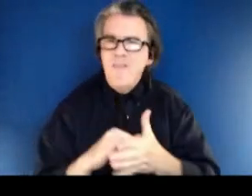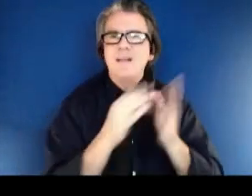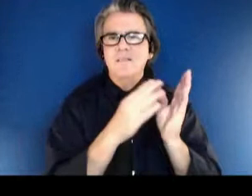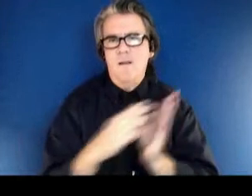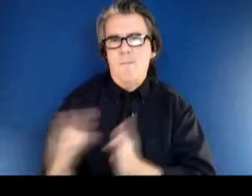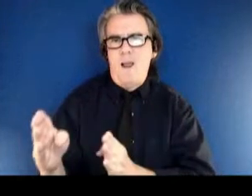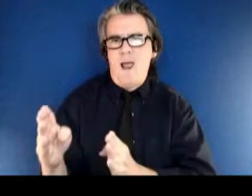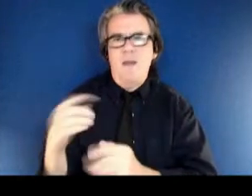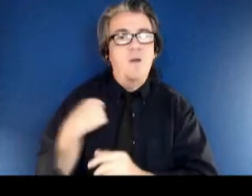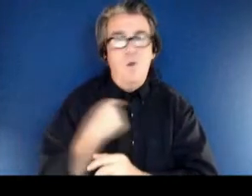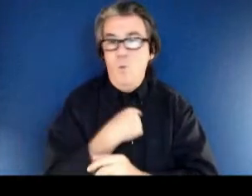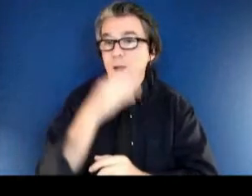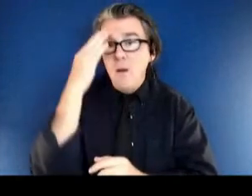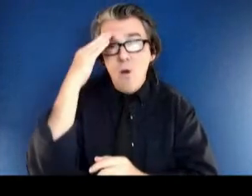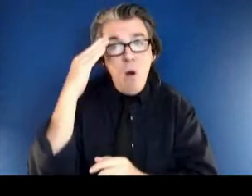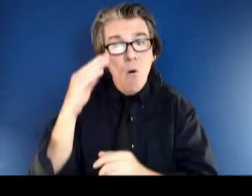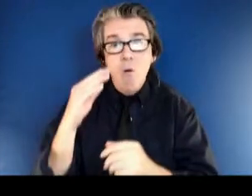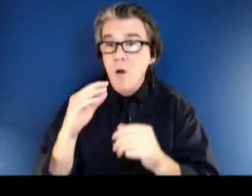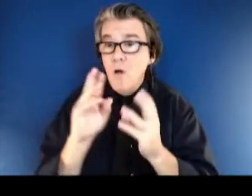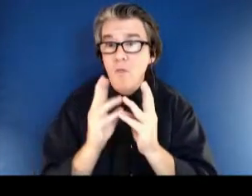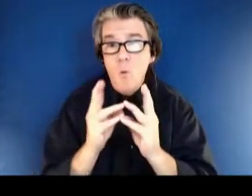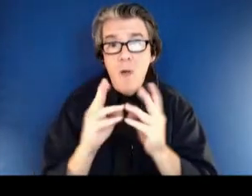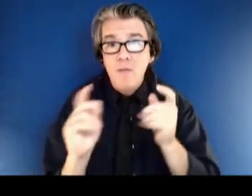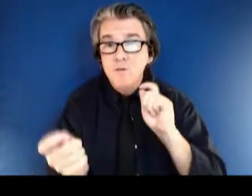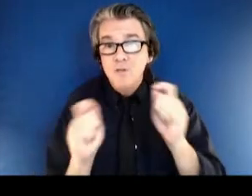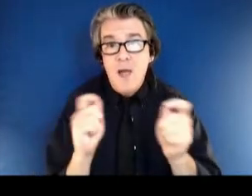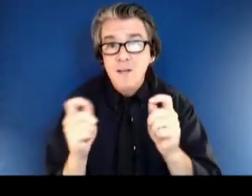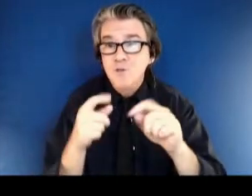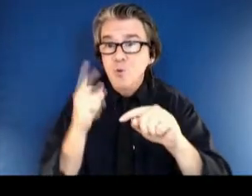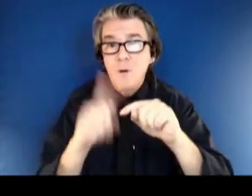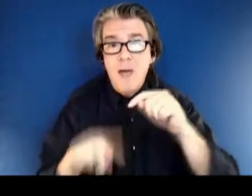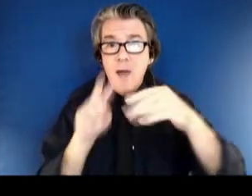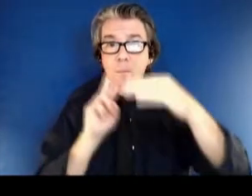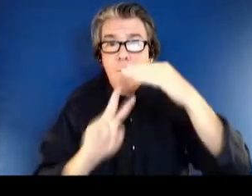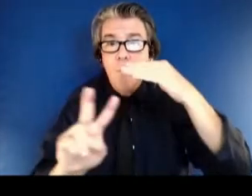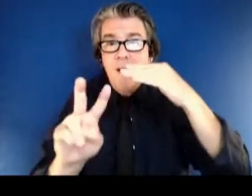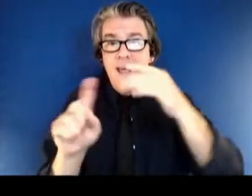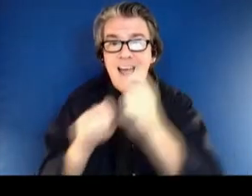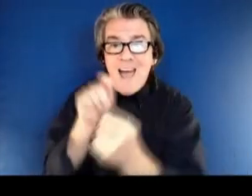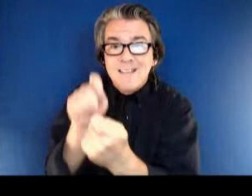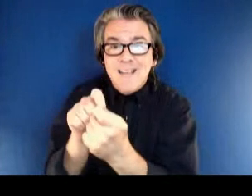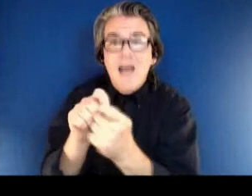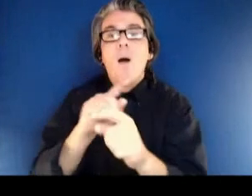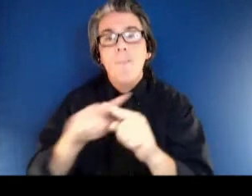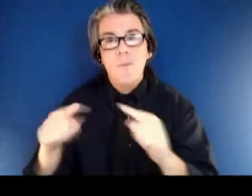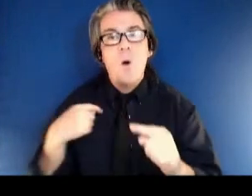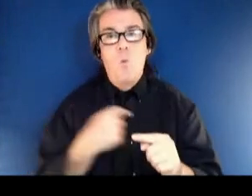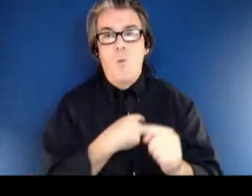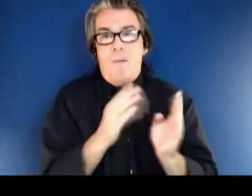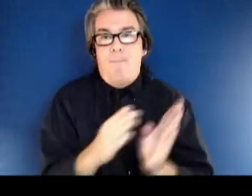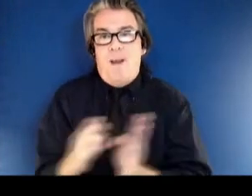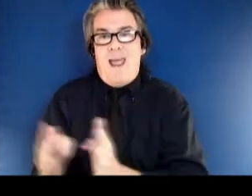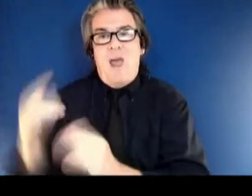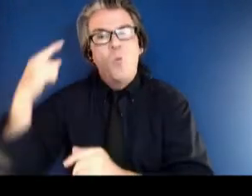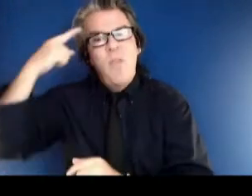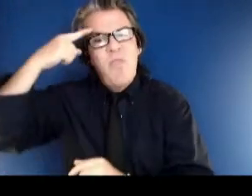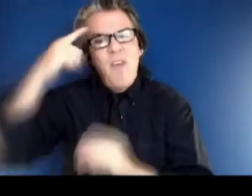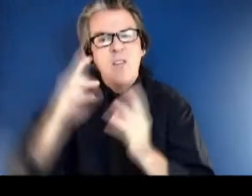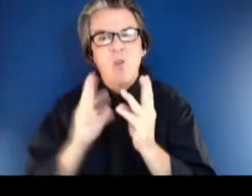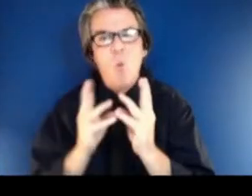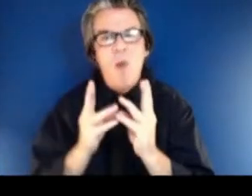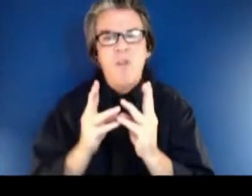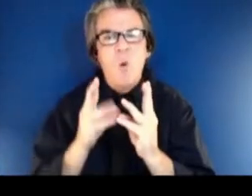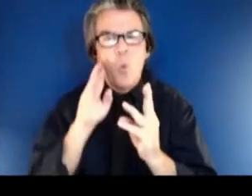and we know that forecasts can change, and we will change with those forecasts and make the appropriate decisions. With